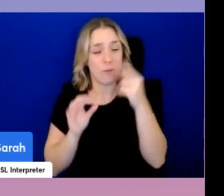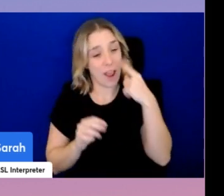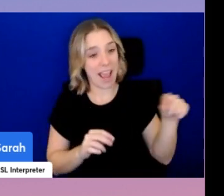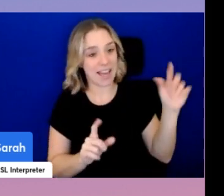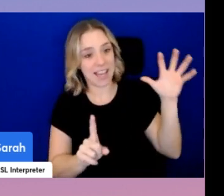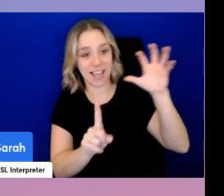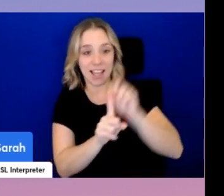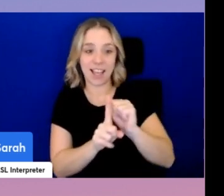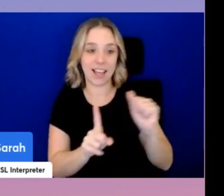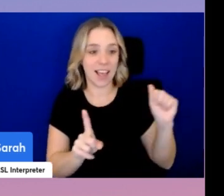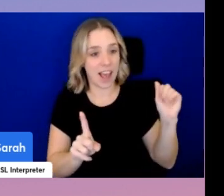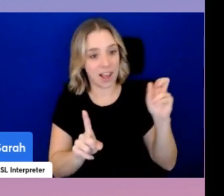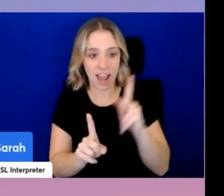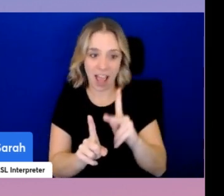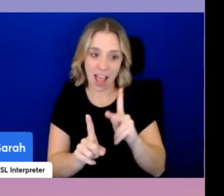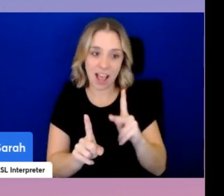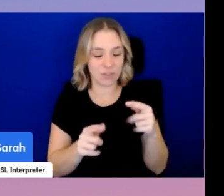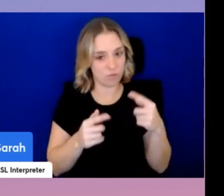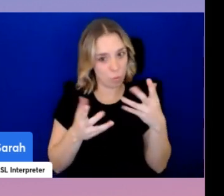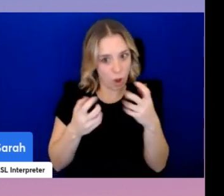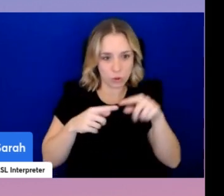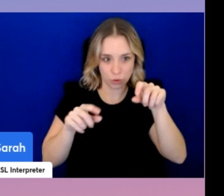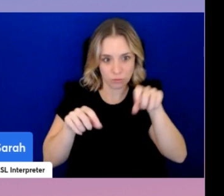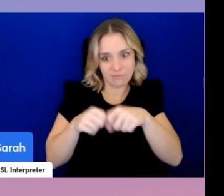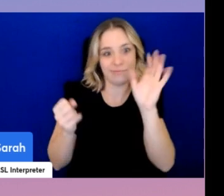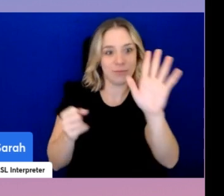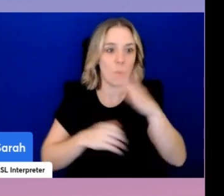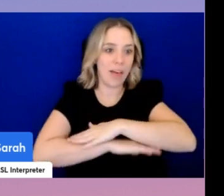a way to compromise your platform.